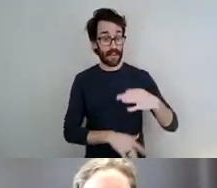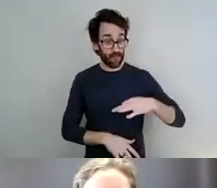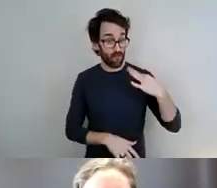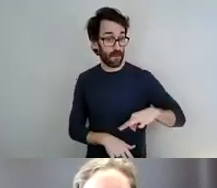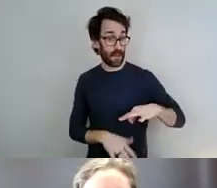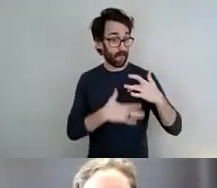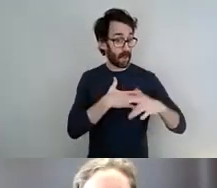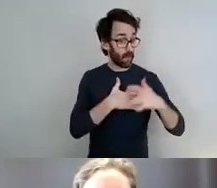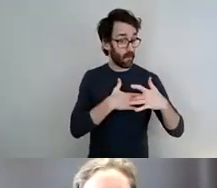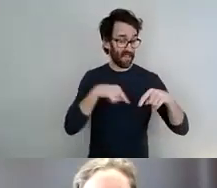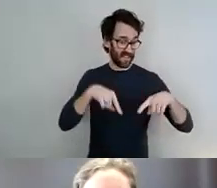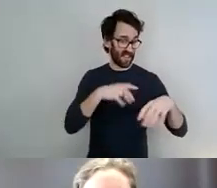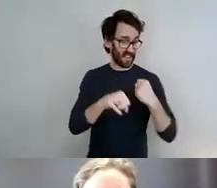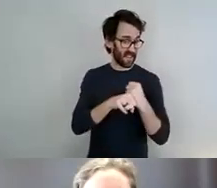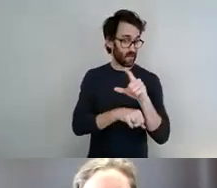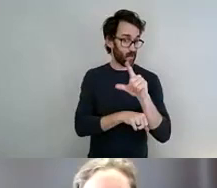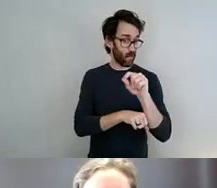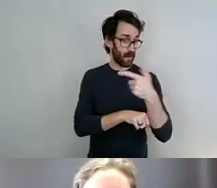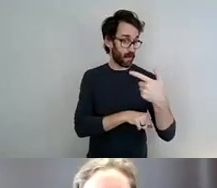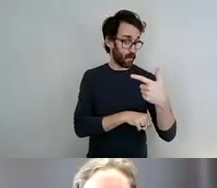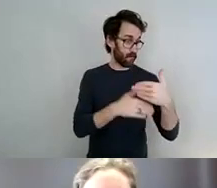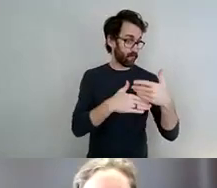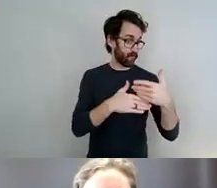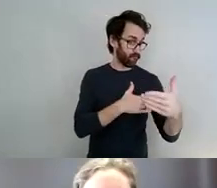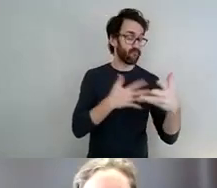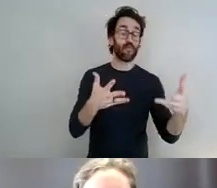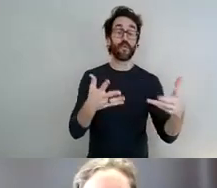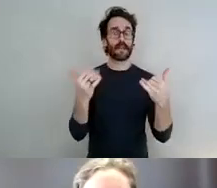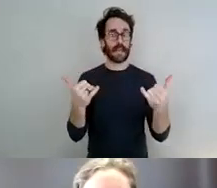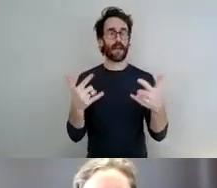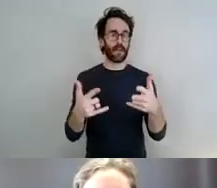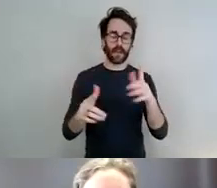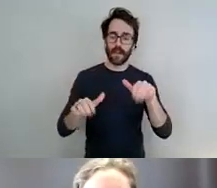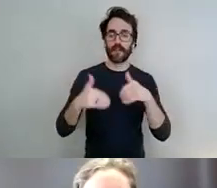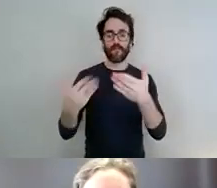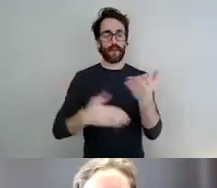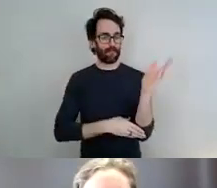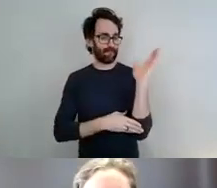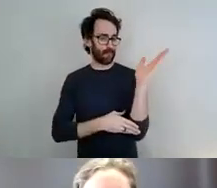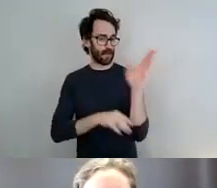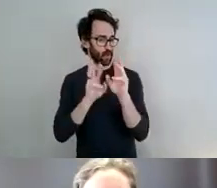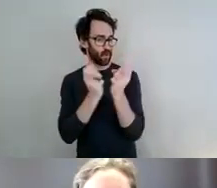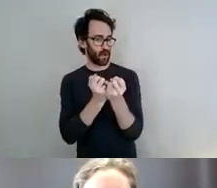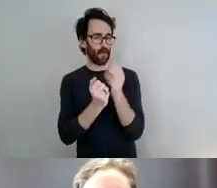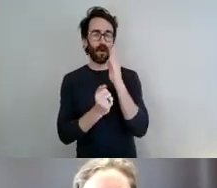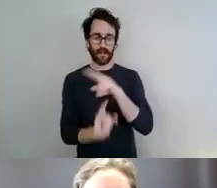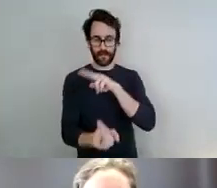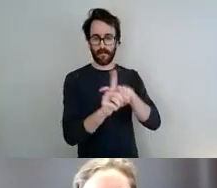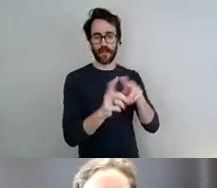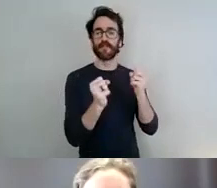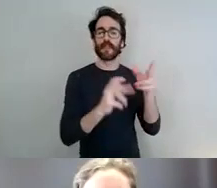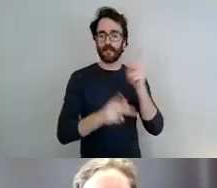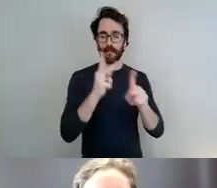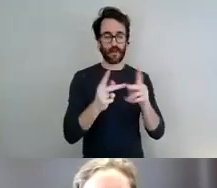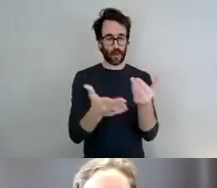upcoming year. And this is another one that he provides, which I think will be very relevant to many individuals, just to know what the new tax